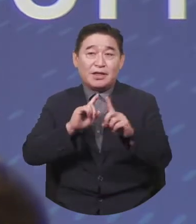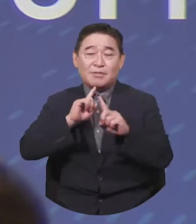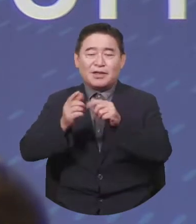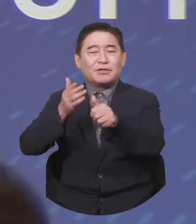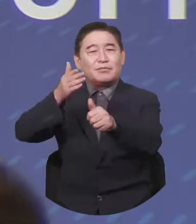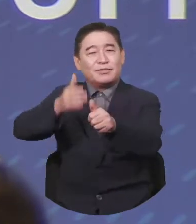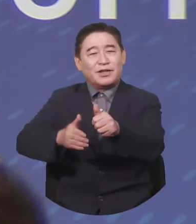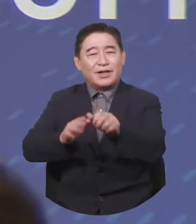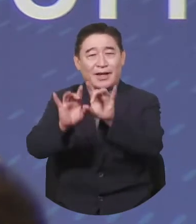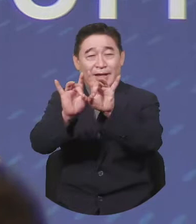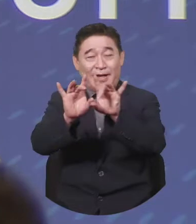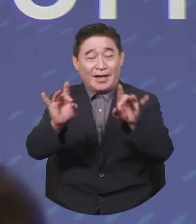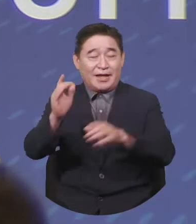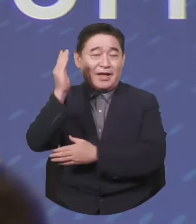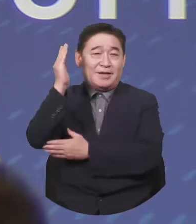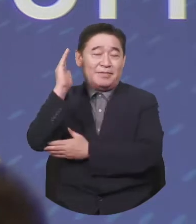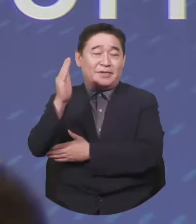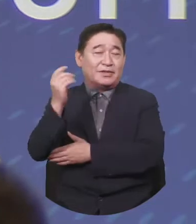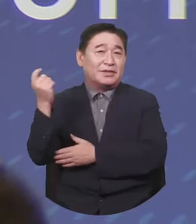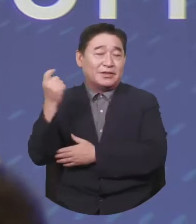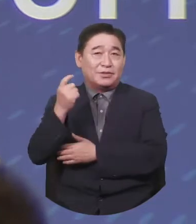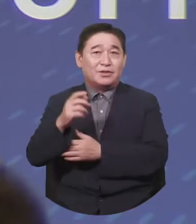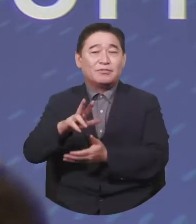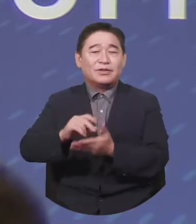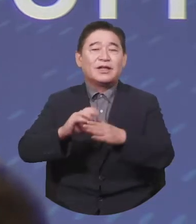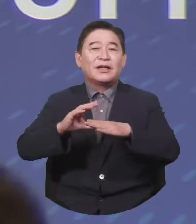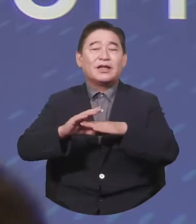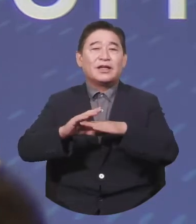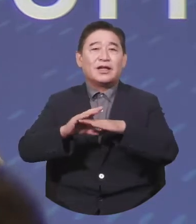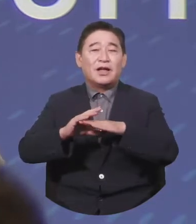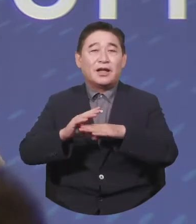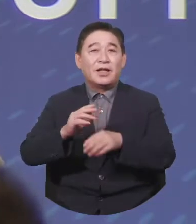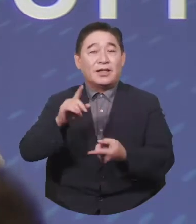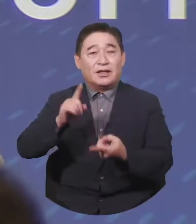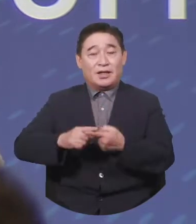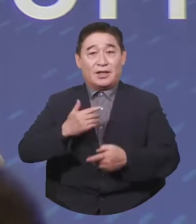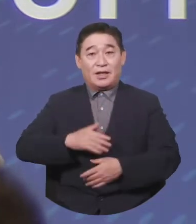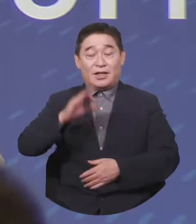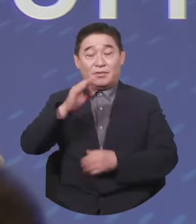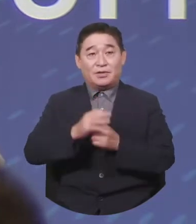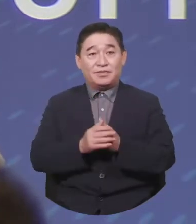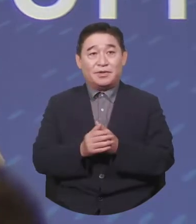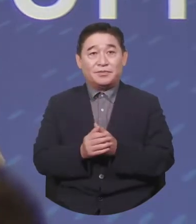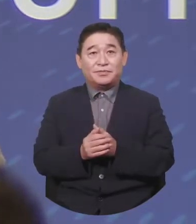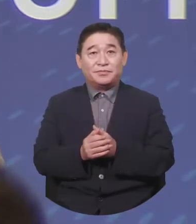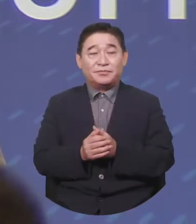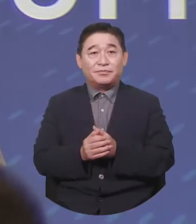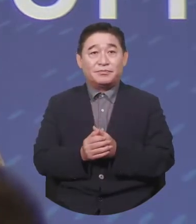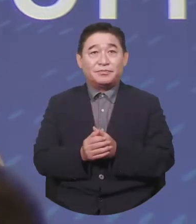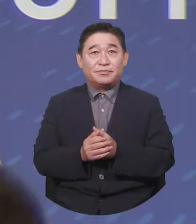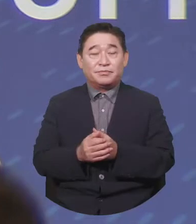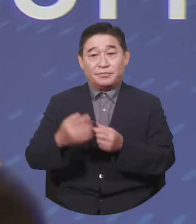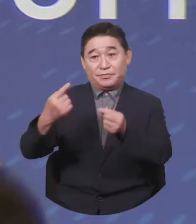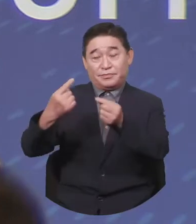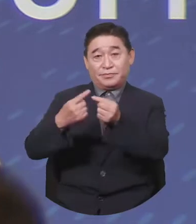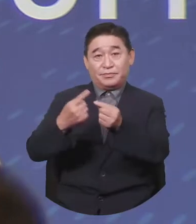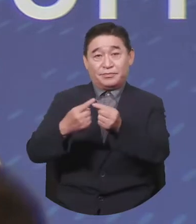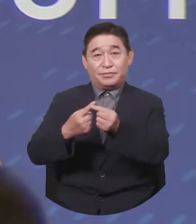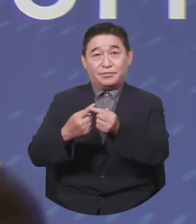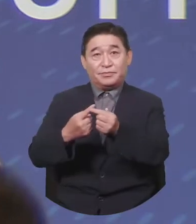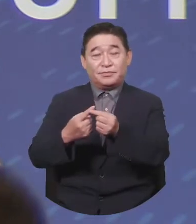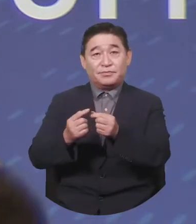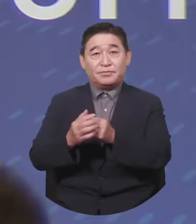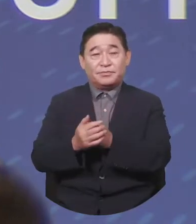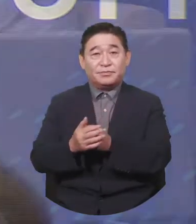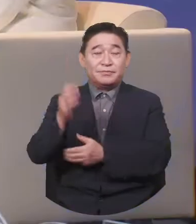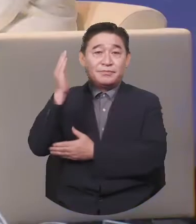very distinguished speakers today for the second session. The first speaker Stefan